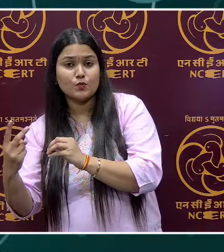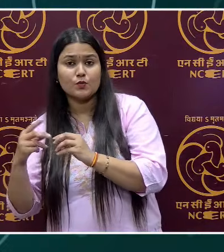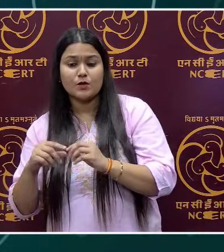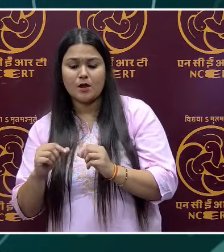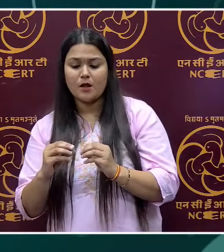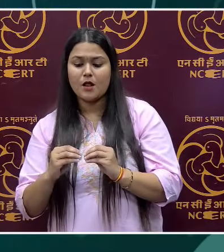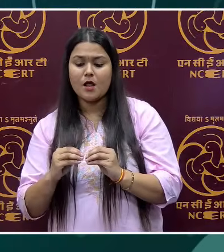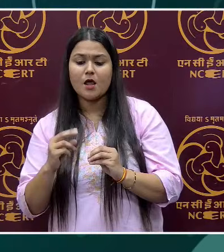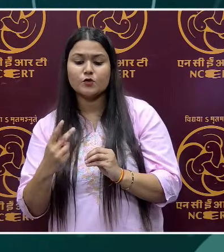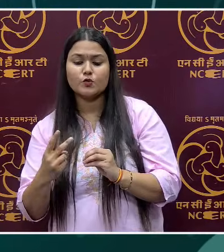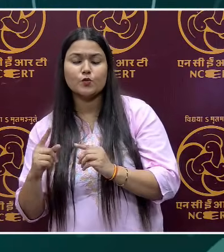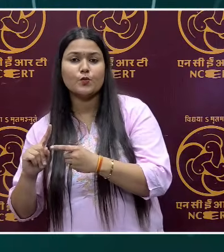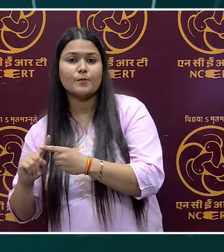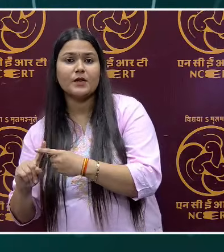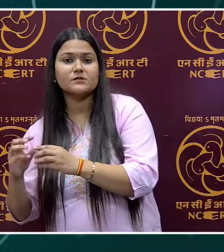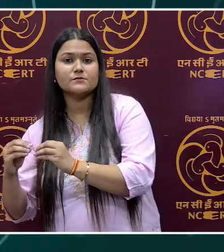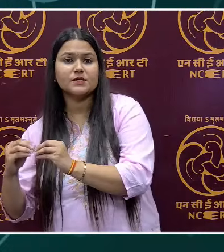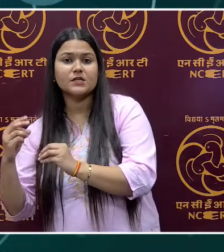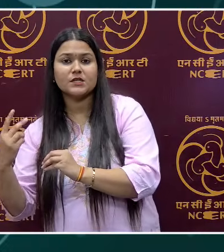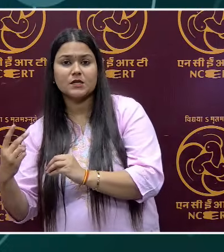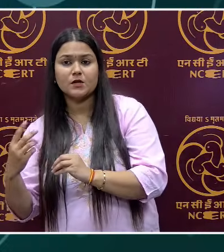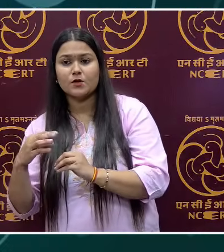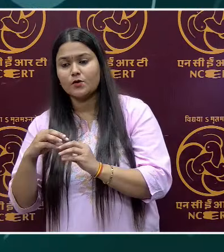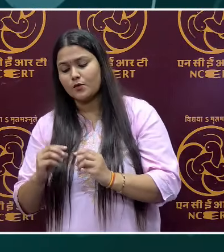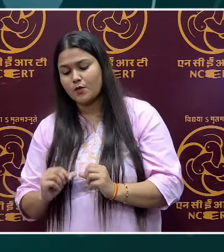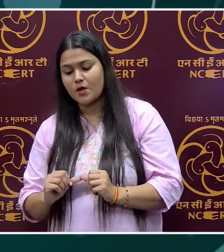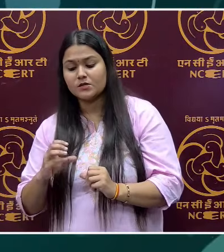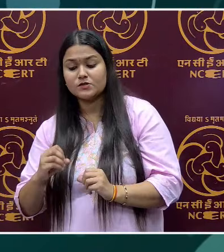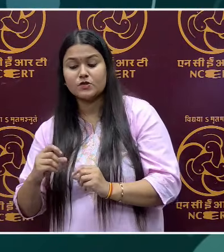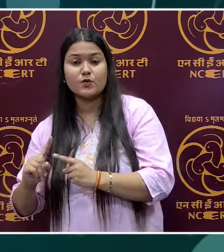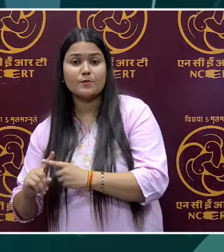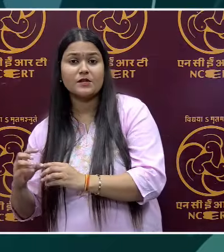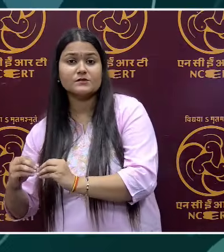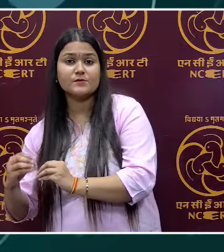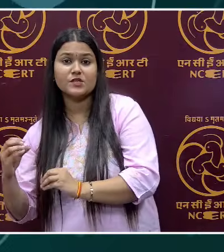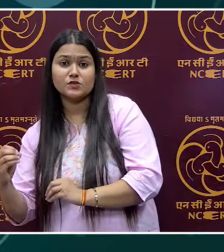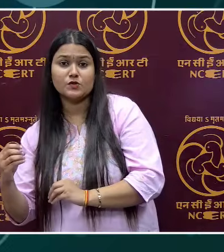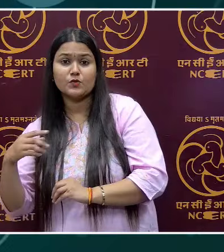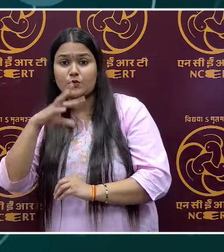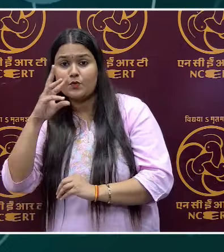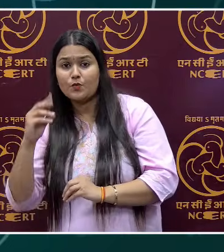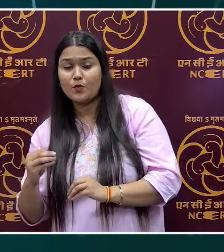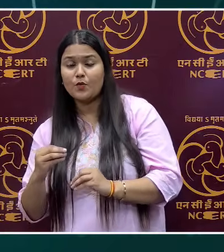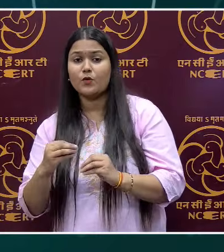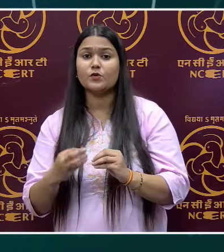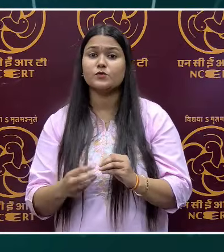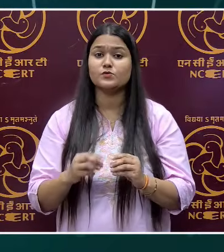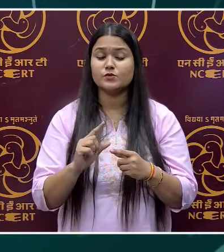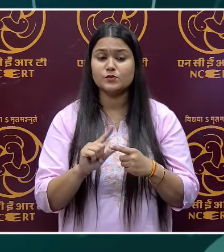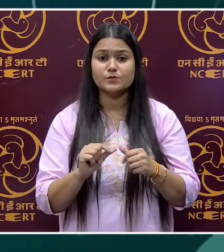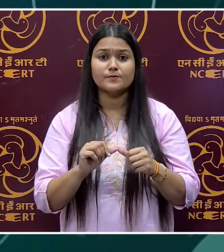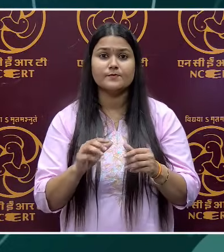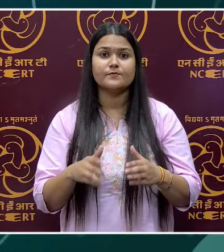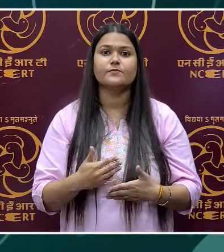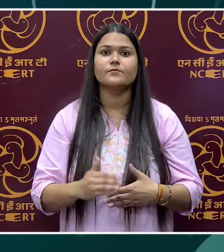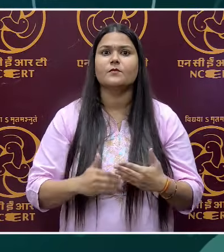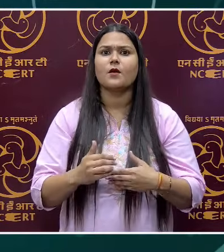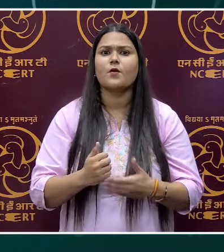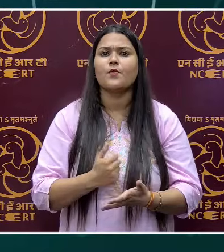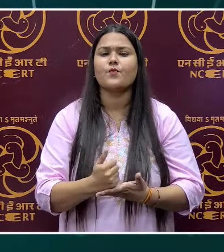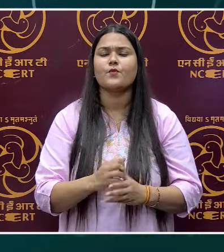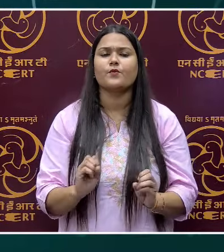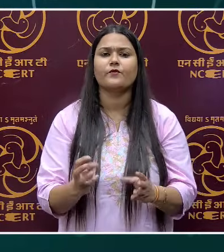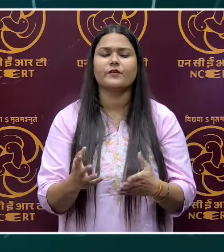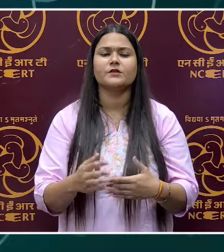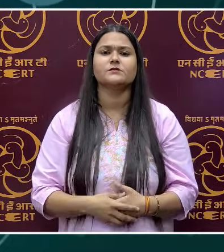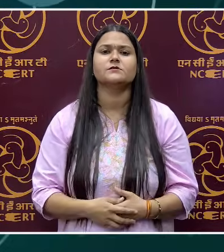Everywhere it should be 3. Okay. So, we have last few minutes left. Okay, so let us go fast. Sure.